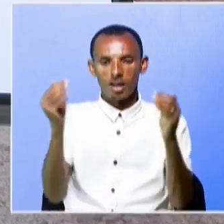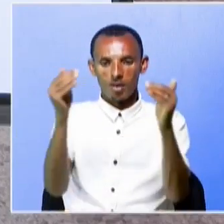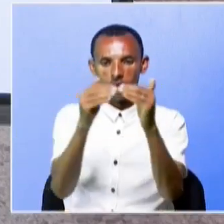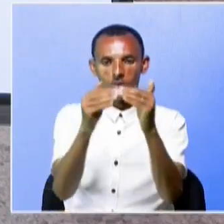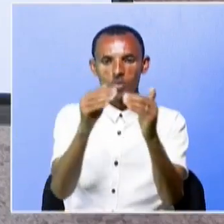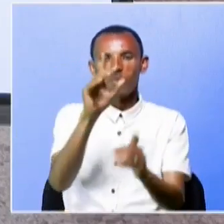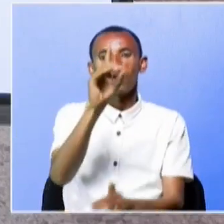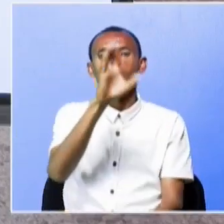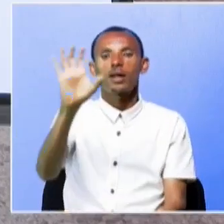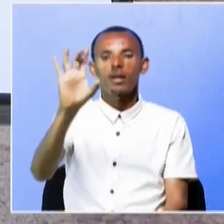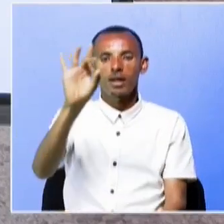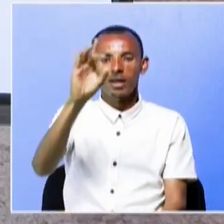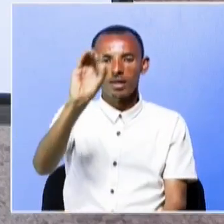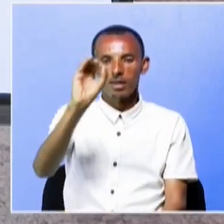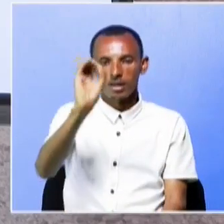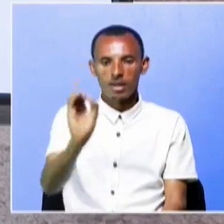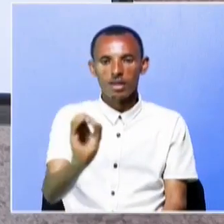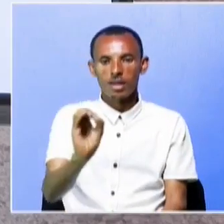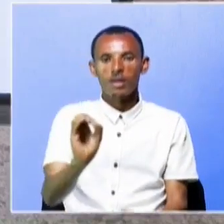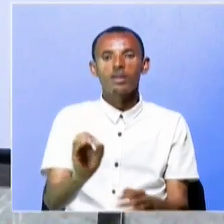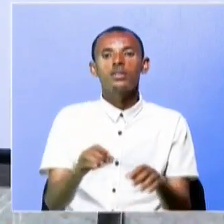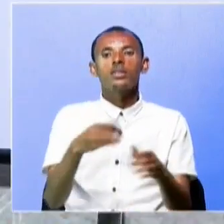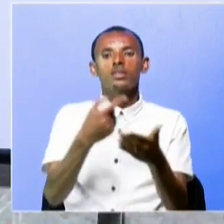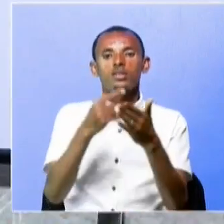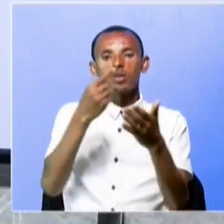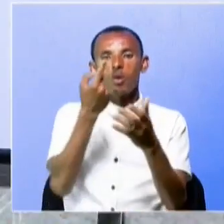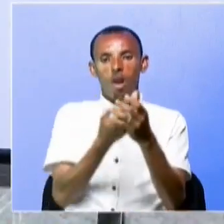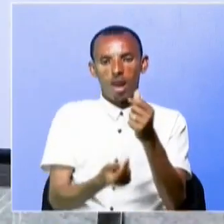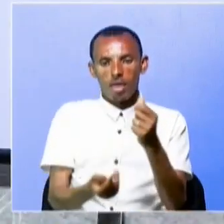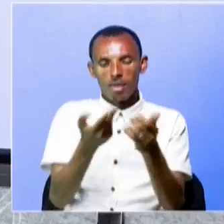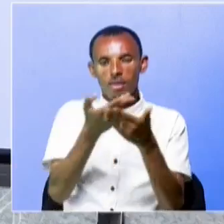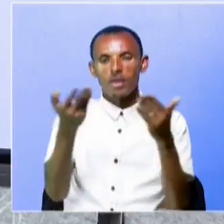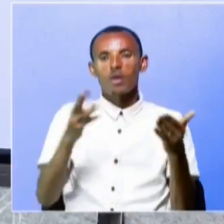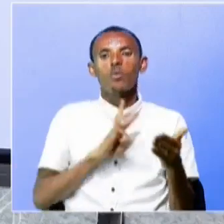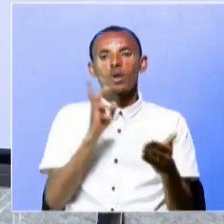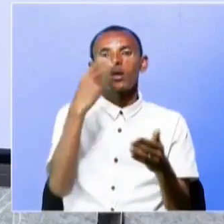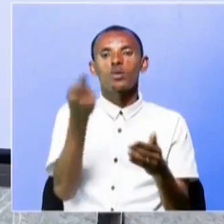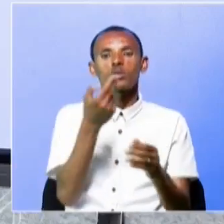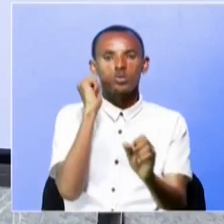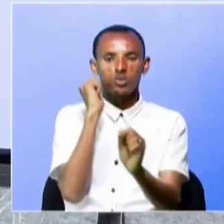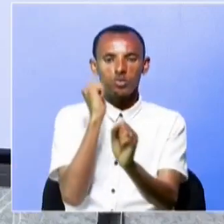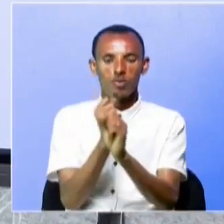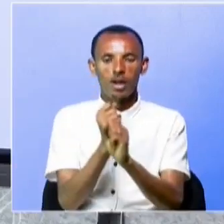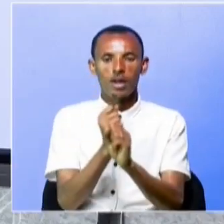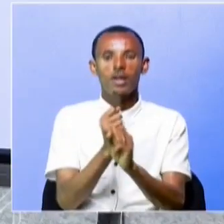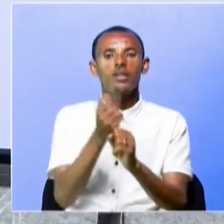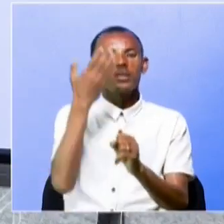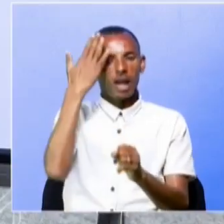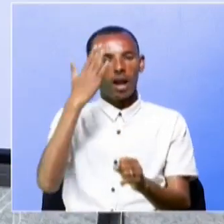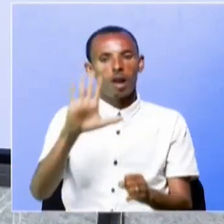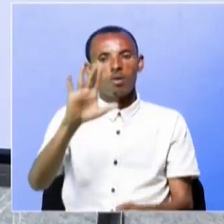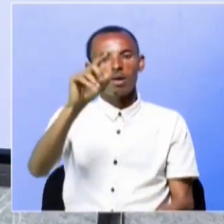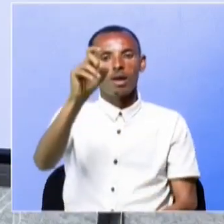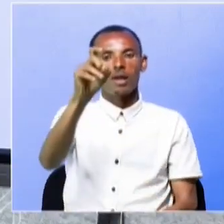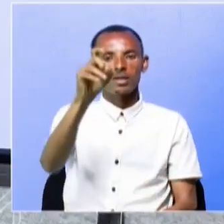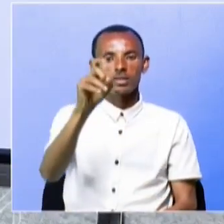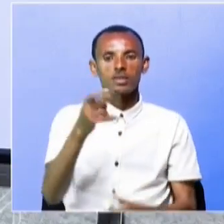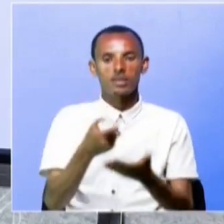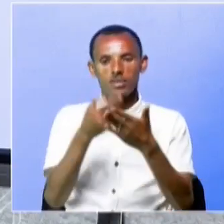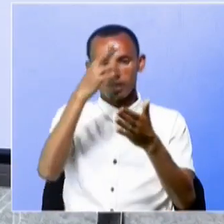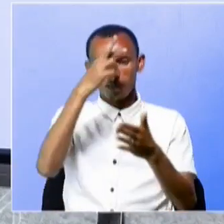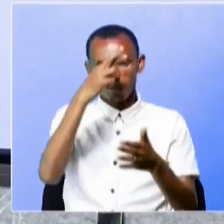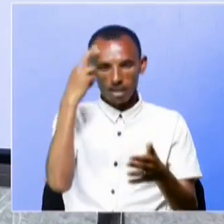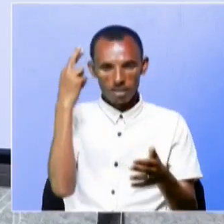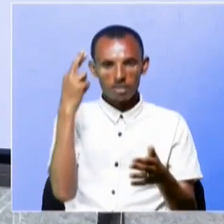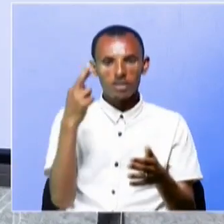is 180 degrees. Okay, this is the only thing that you can apply to find the unknown variables in this case,